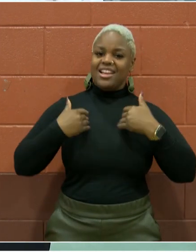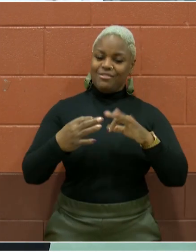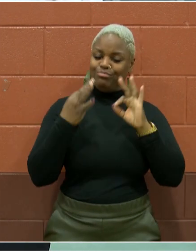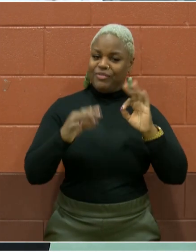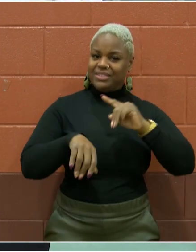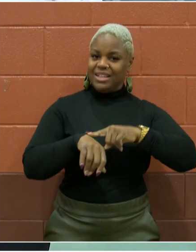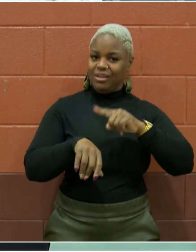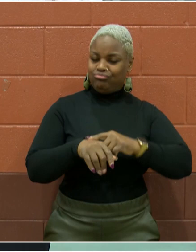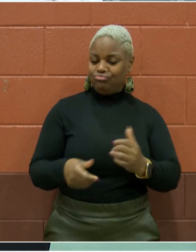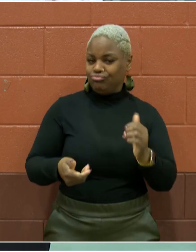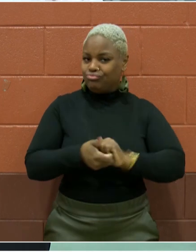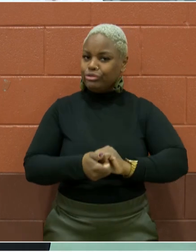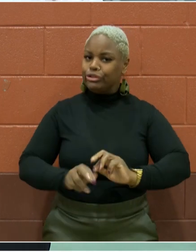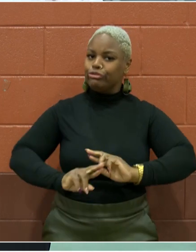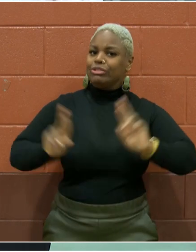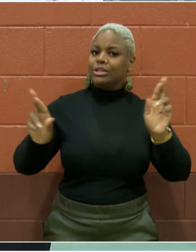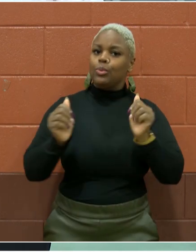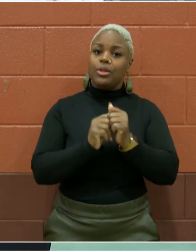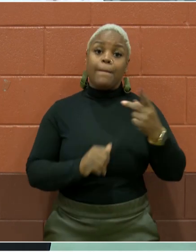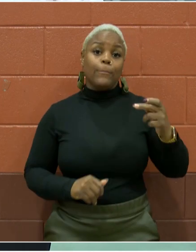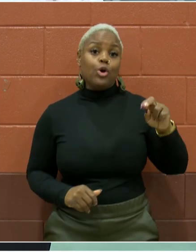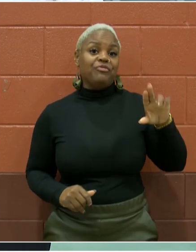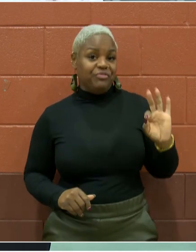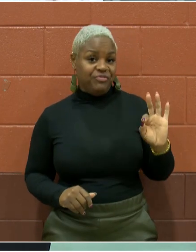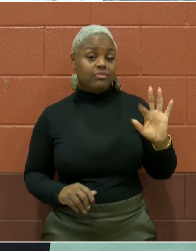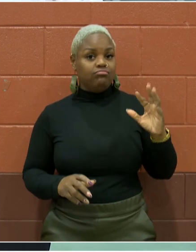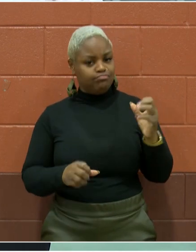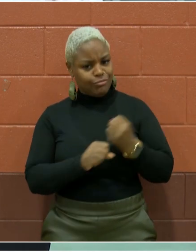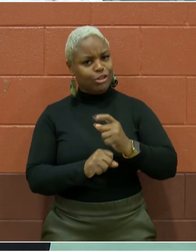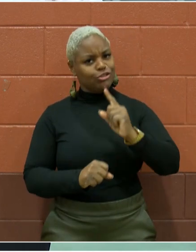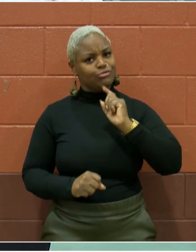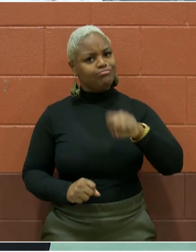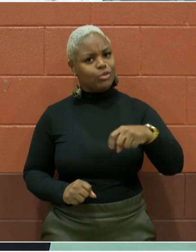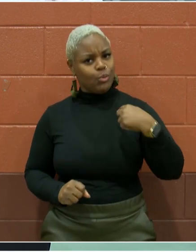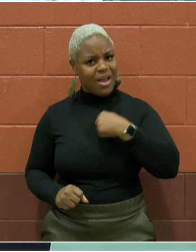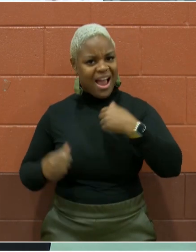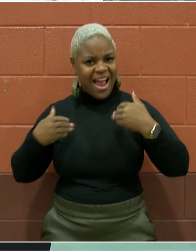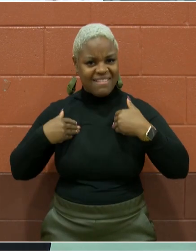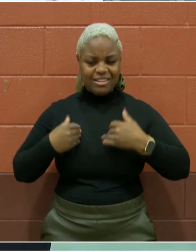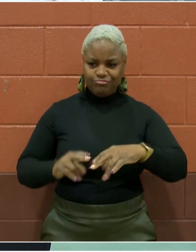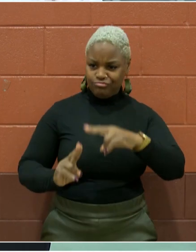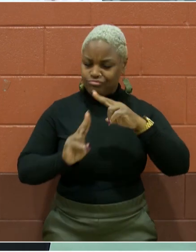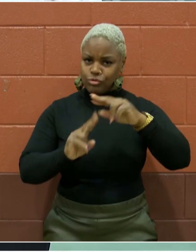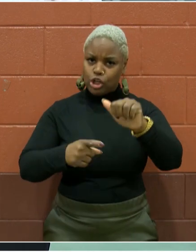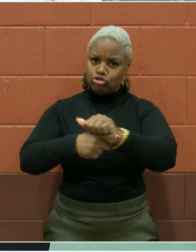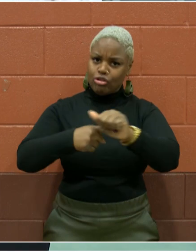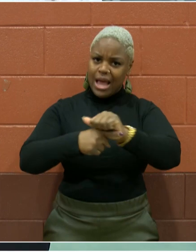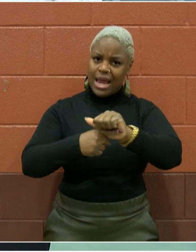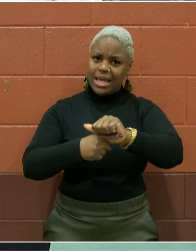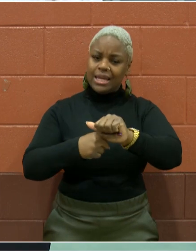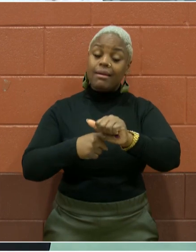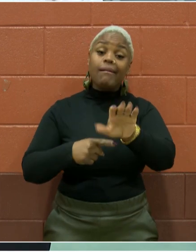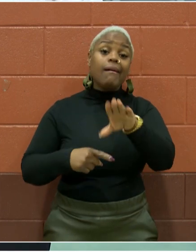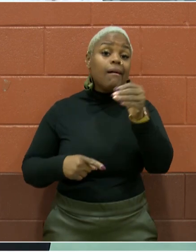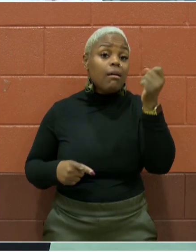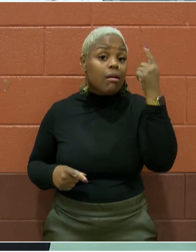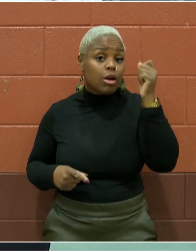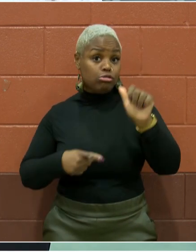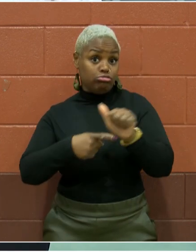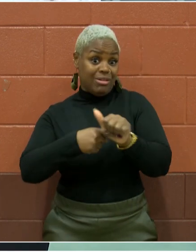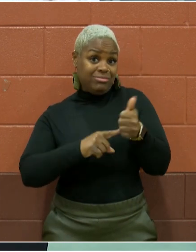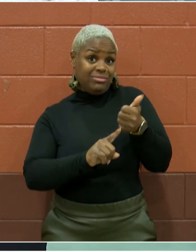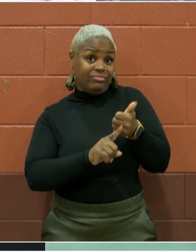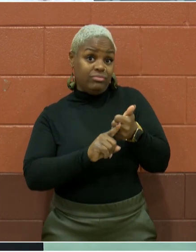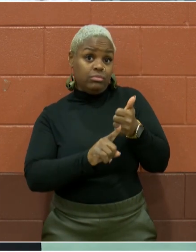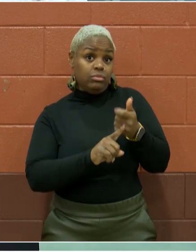you will, with PERF in order to ensure that we are providing our officers with the best training, but not only the best training, but training that is national best